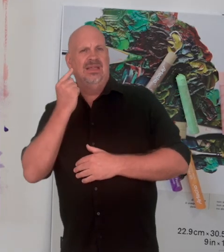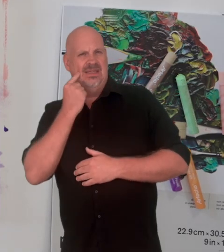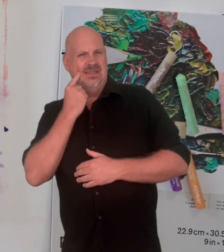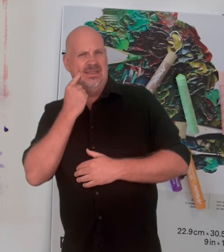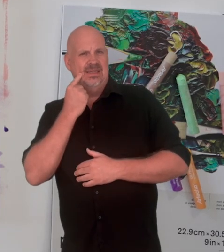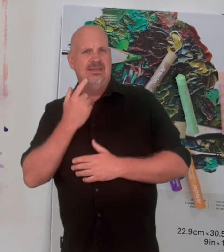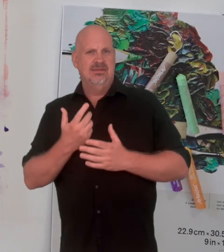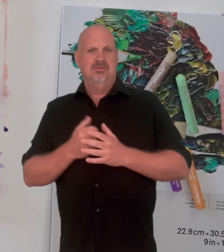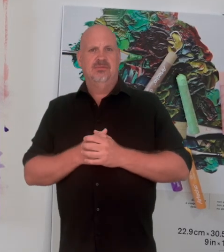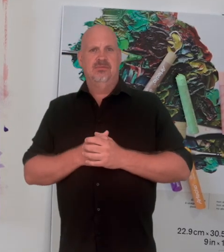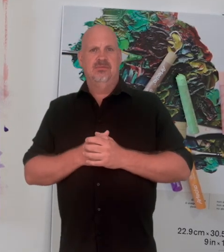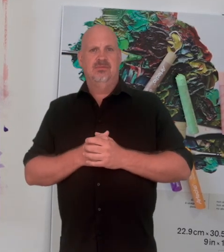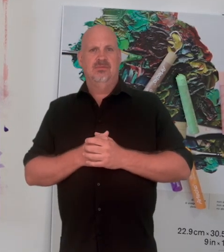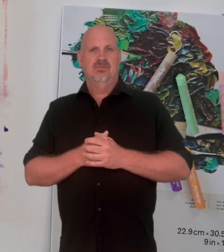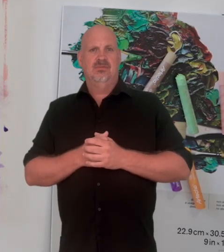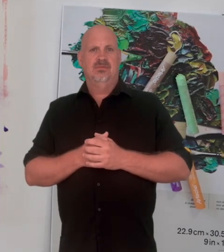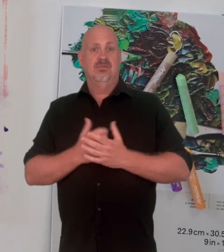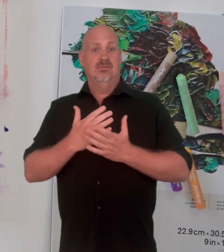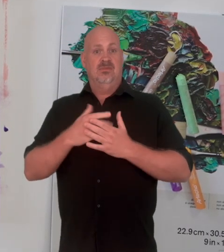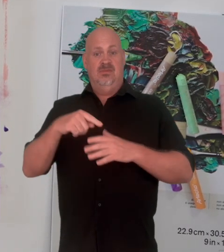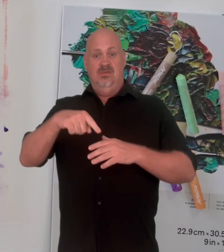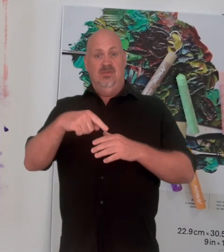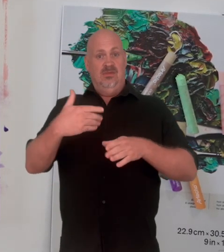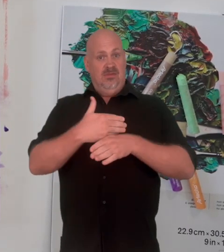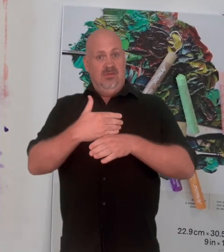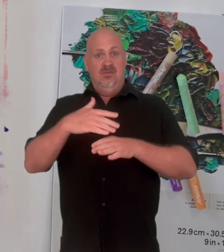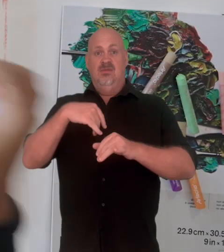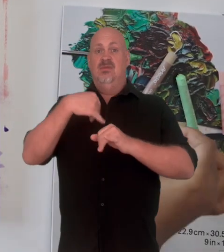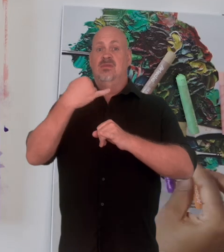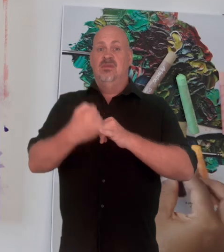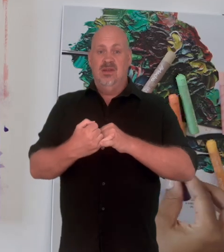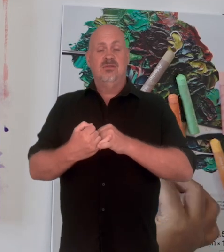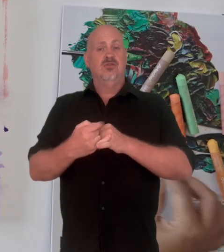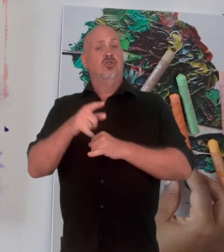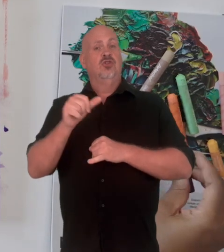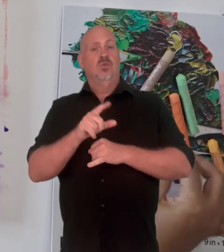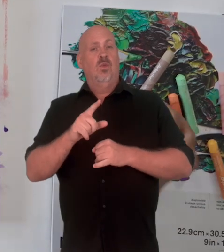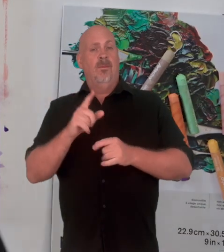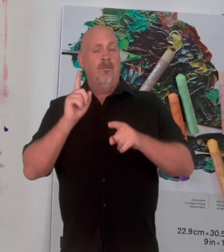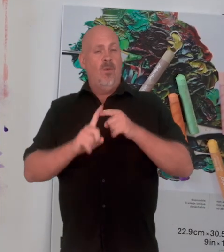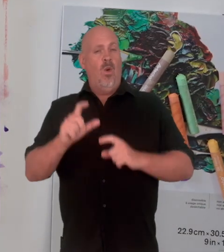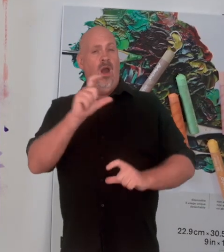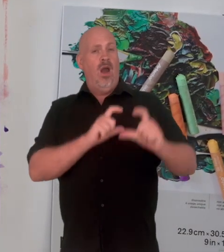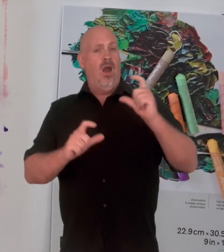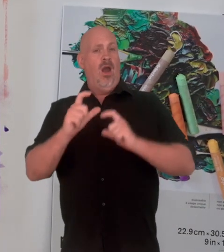Basically, at the end of this exercise, you're just supposed to have one of the most colorful things and you can hang in your room